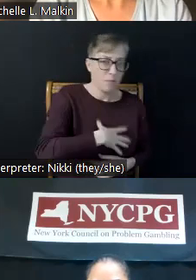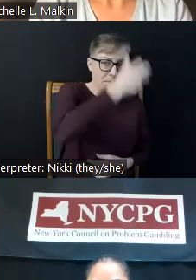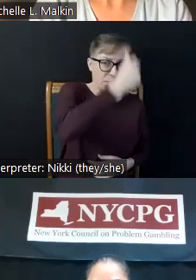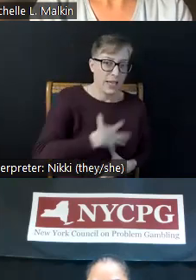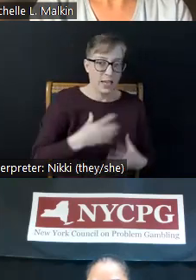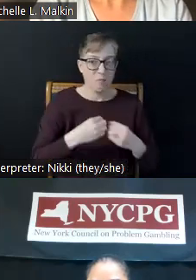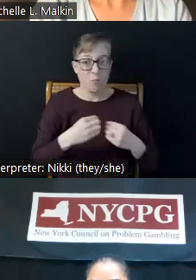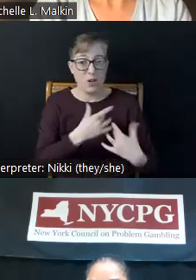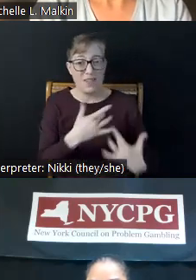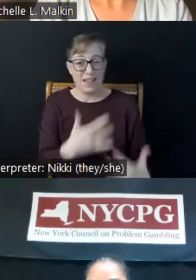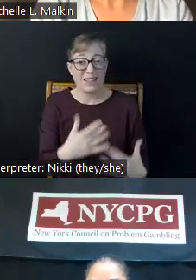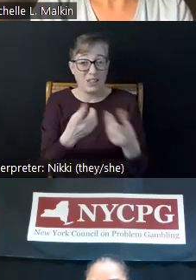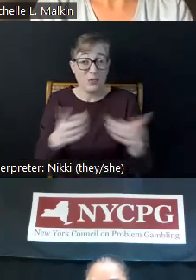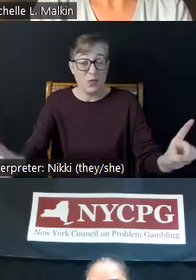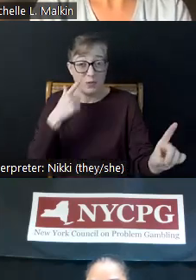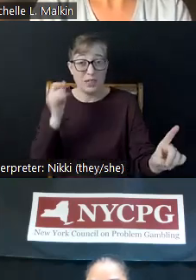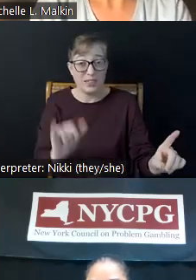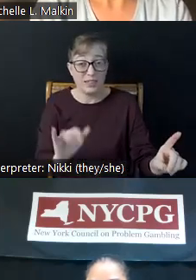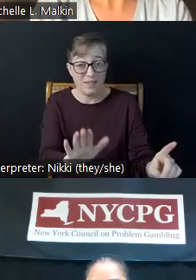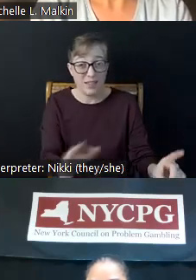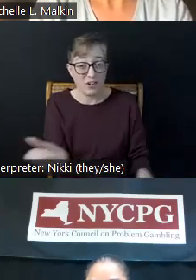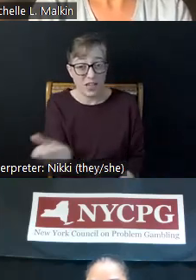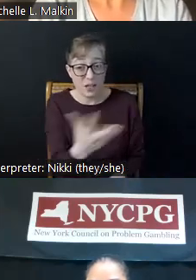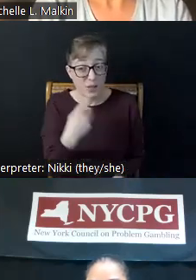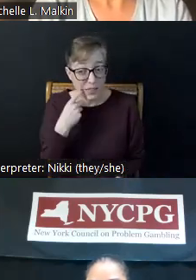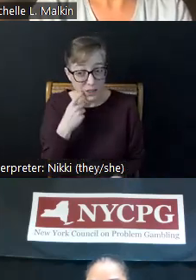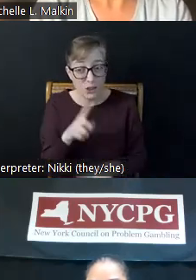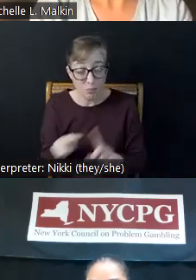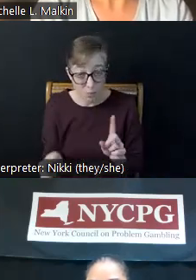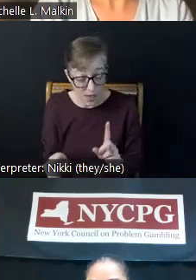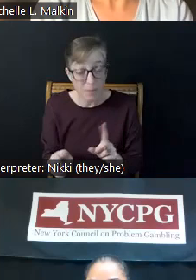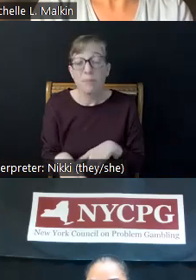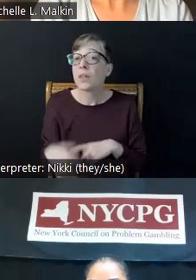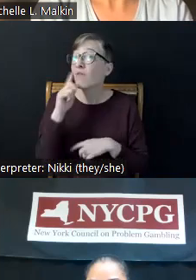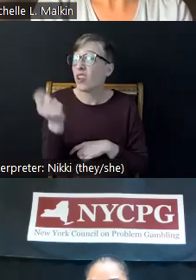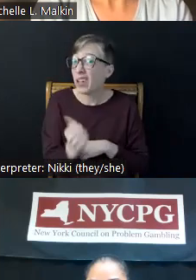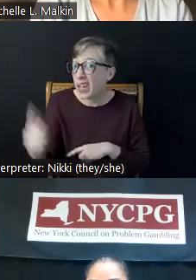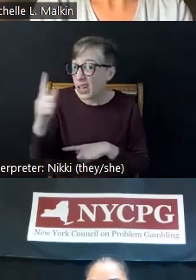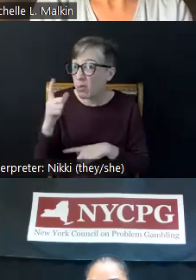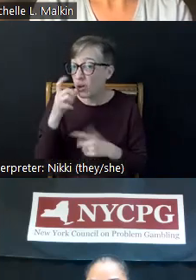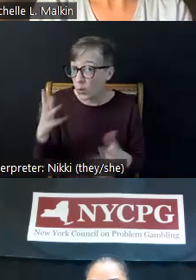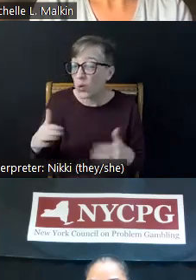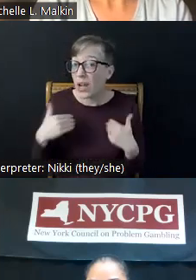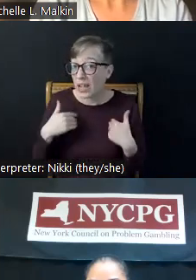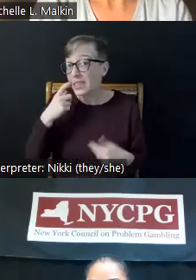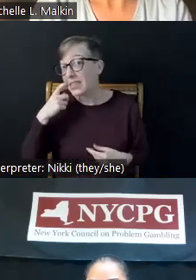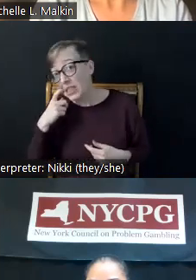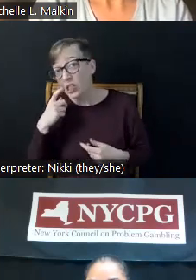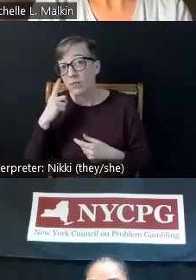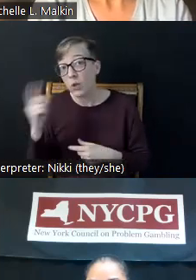will say is that the divorce rate can be quite high for any individual who has gambling